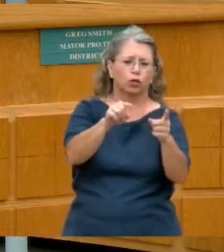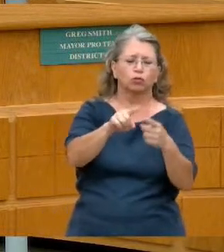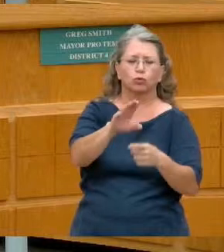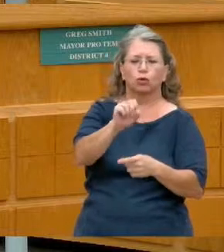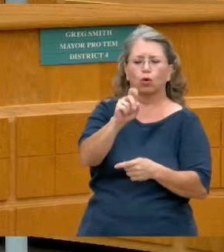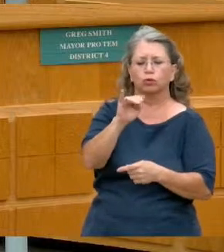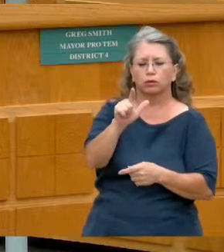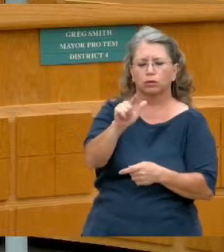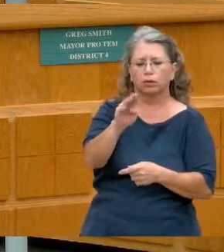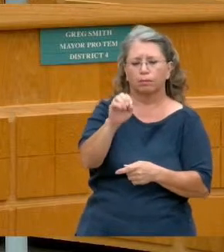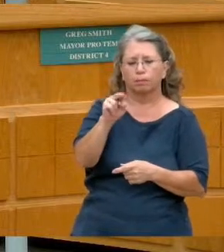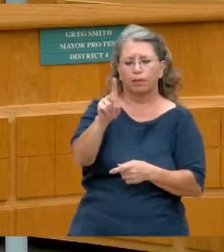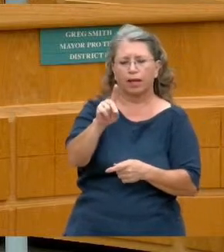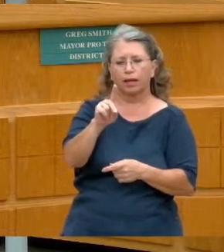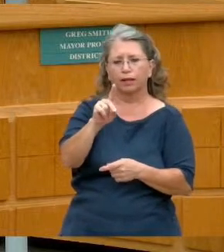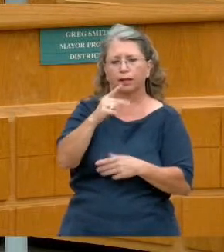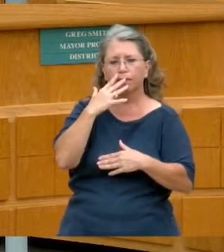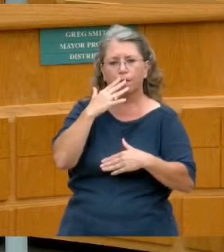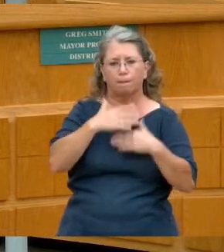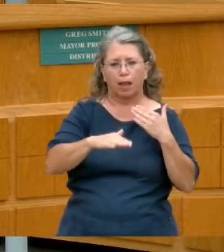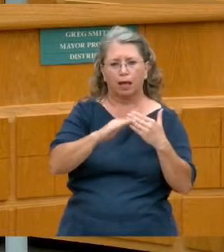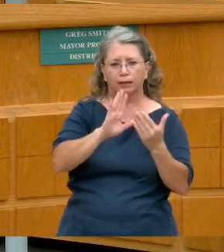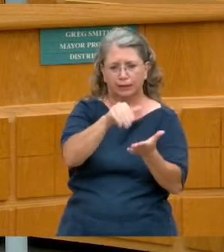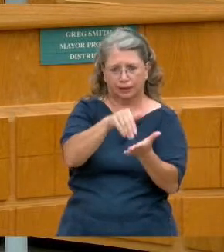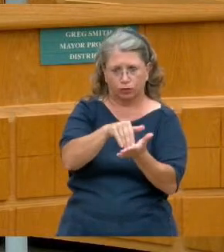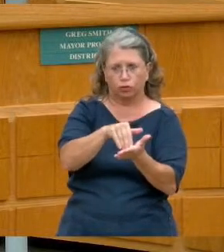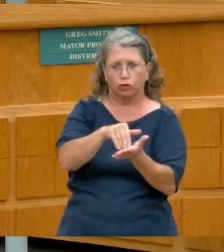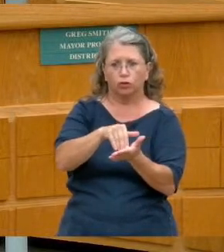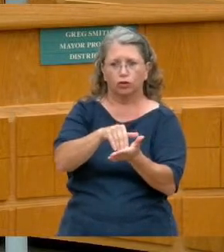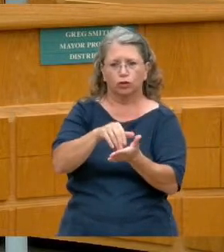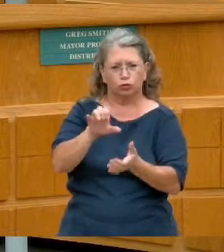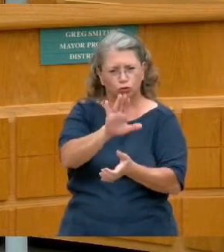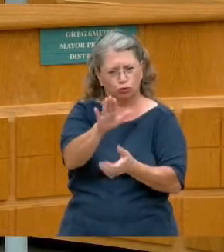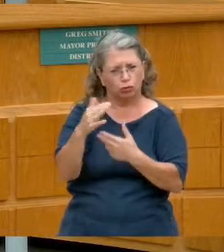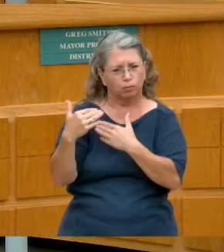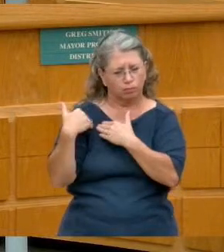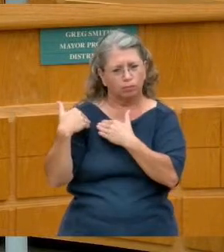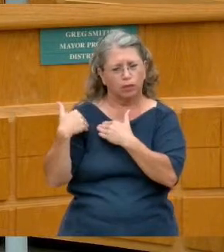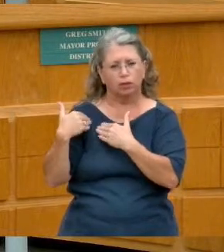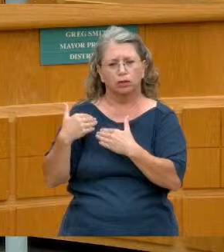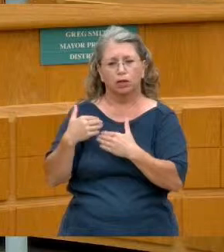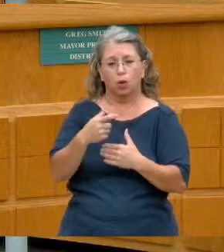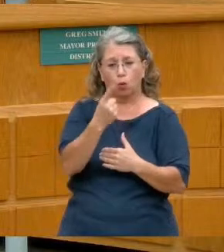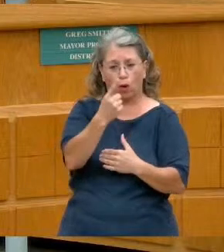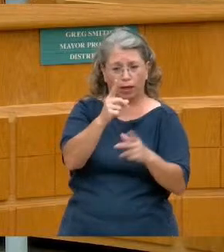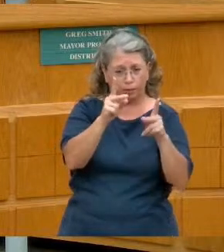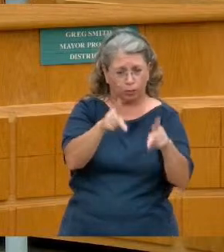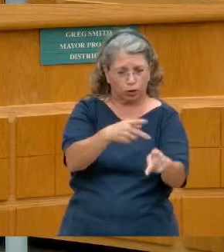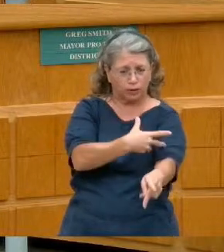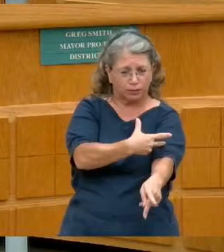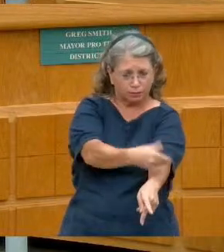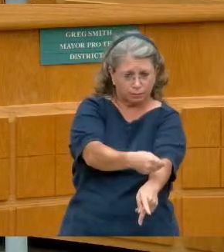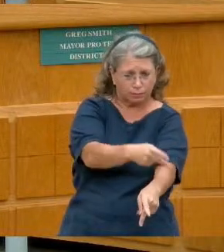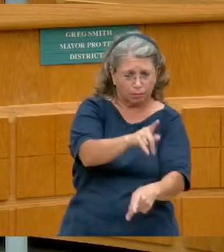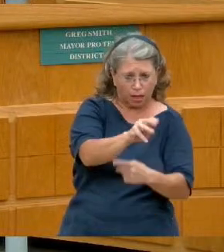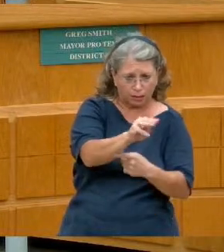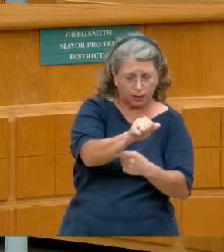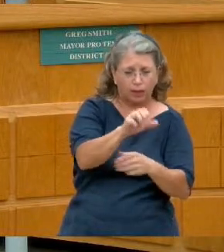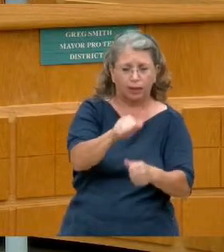Center and do your part. And so as I said, 1 patient's plasma can save 2 lives.